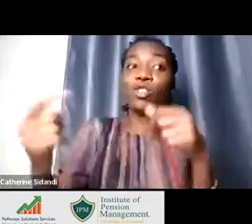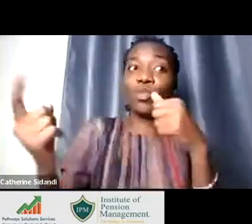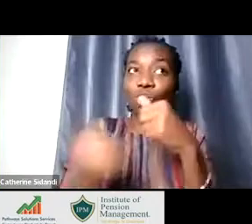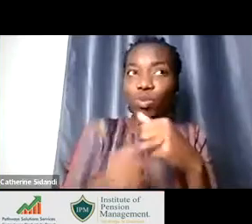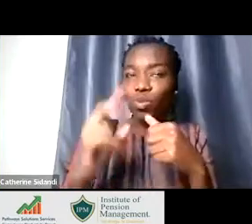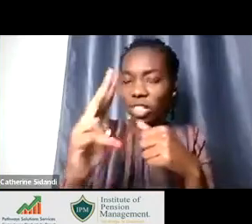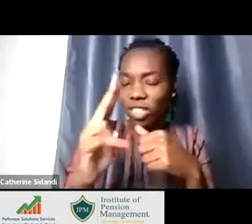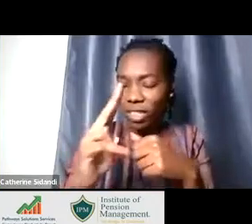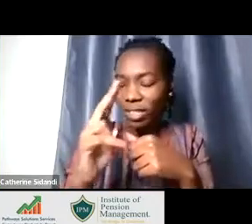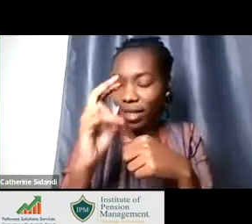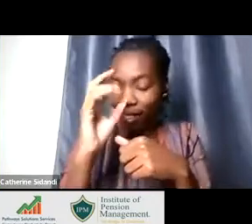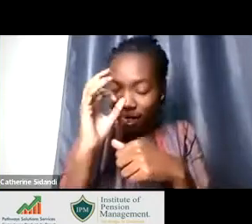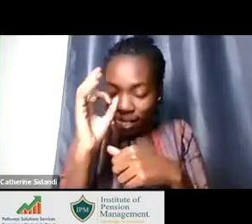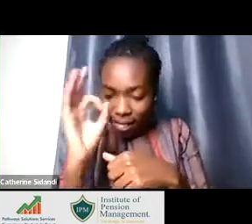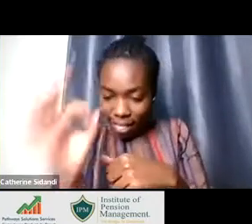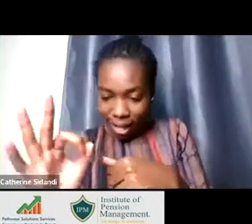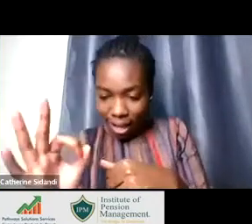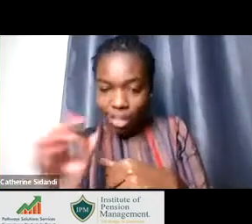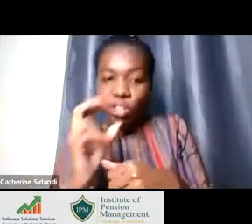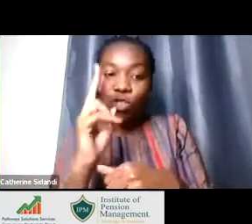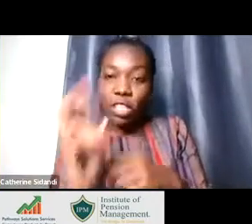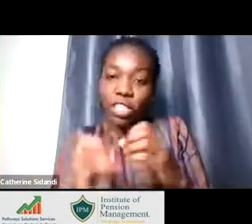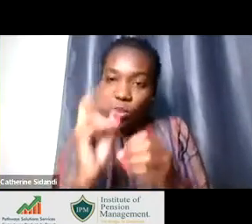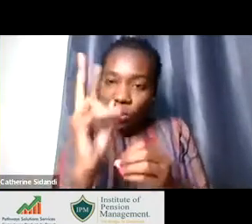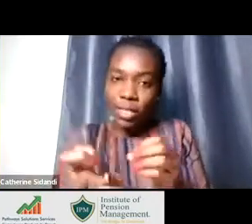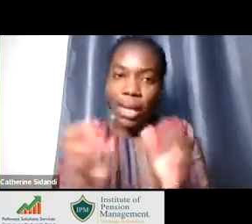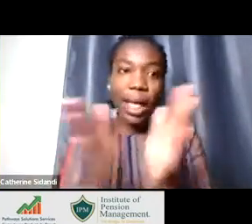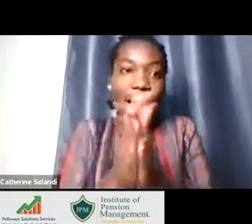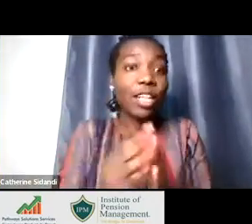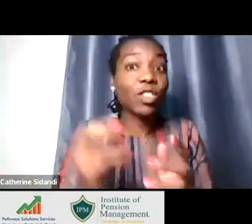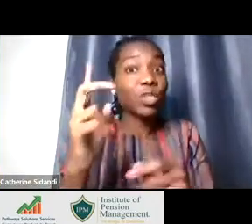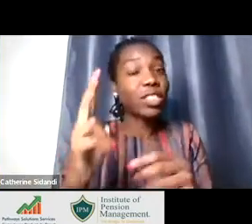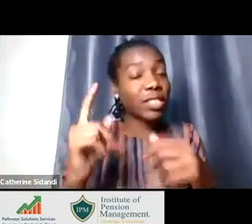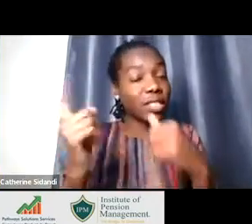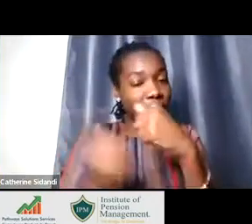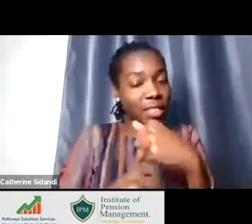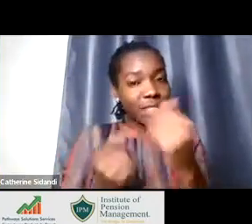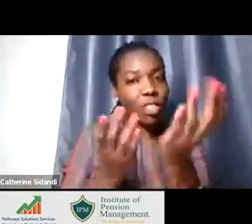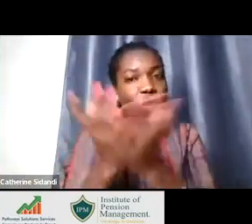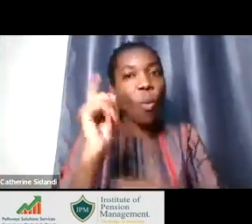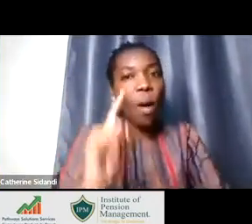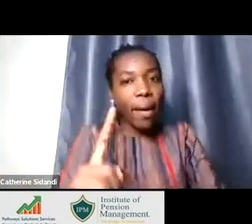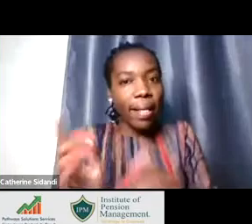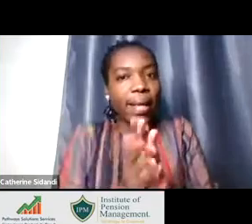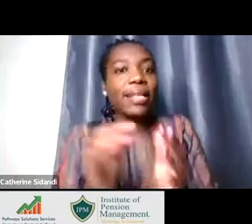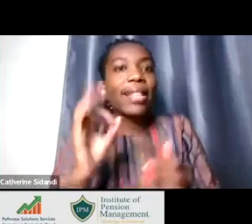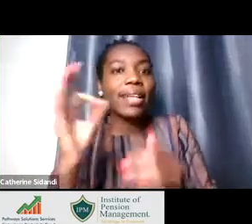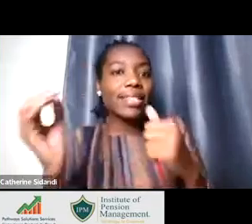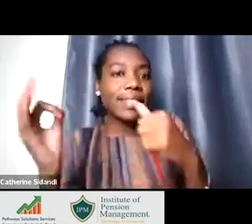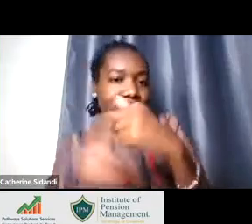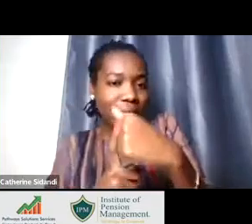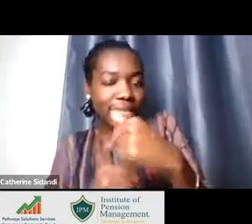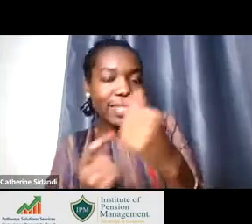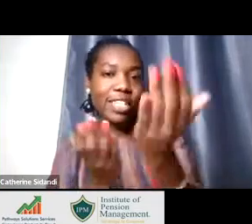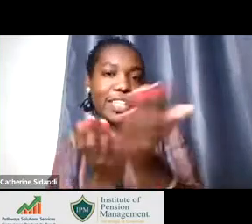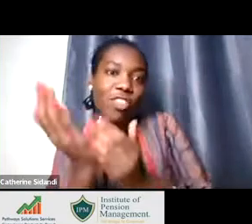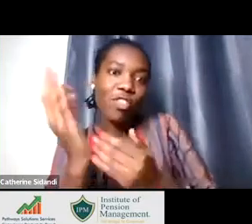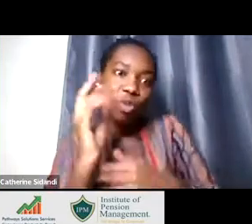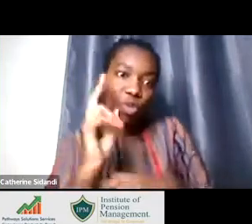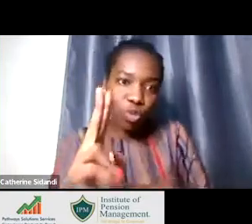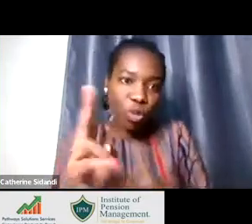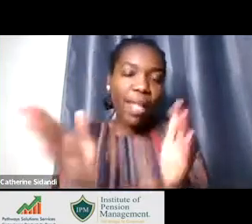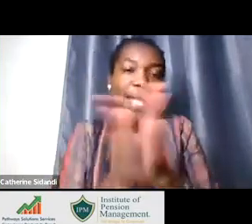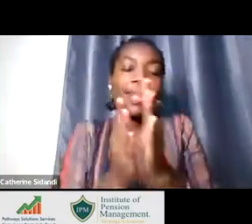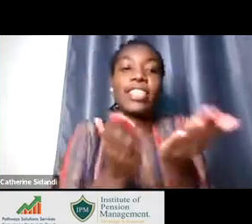And we did 26 episodes in season 1. We did 34 episodes in season 3. And I mean in season 2,